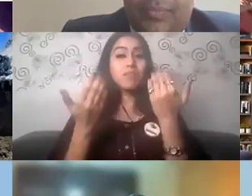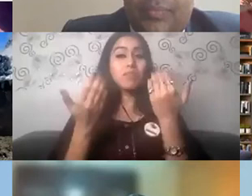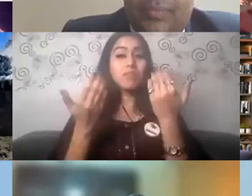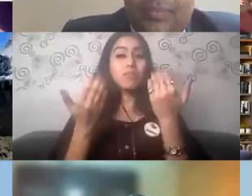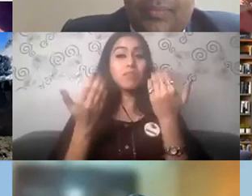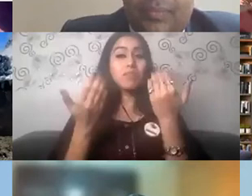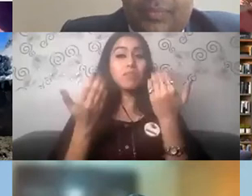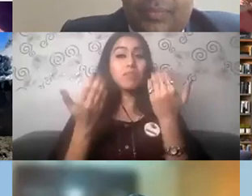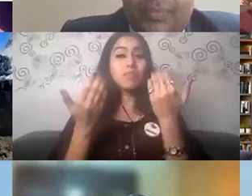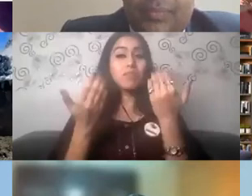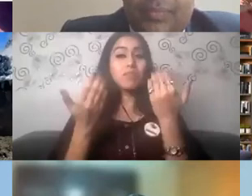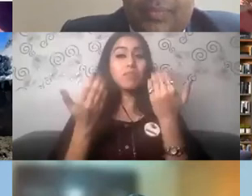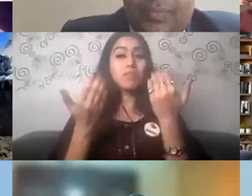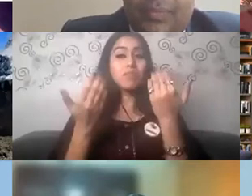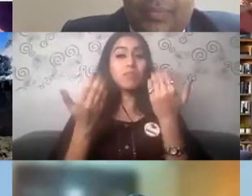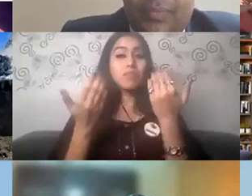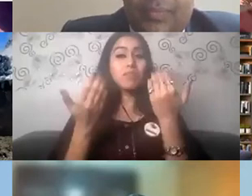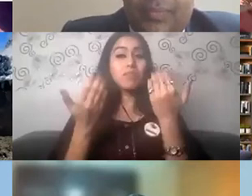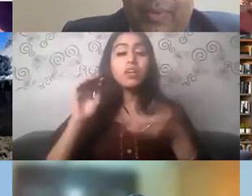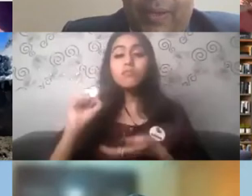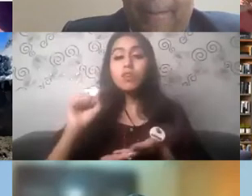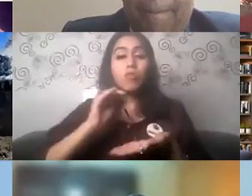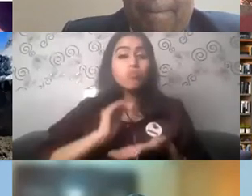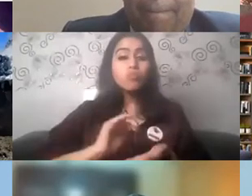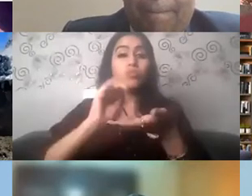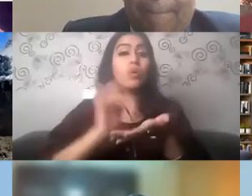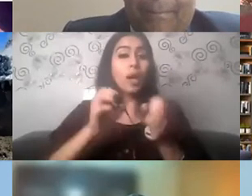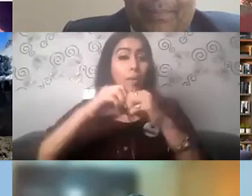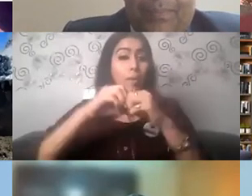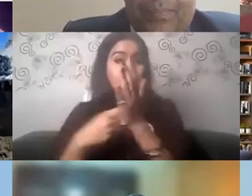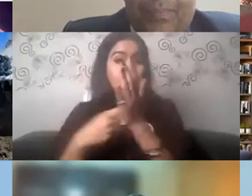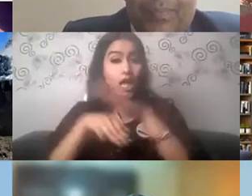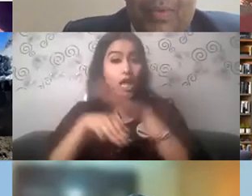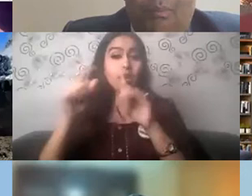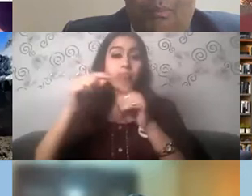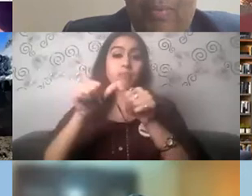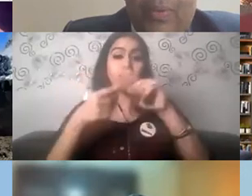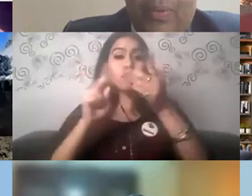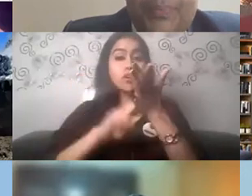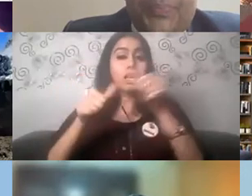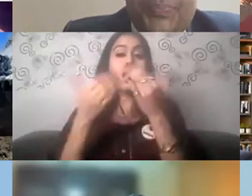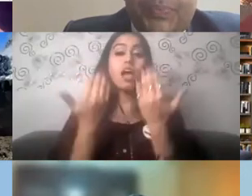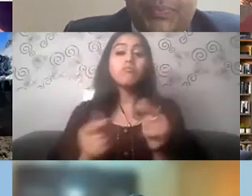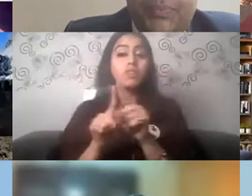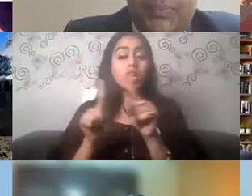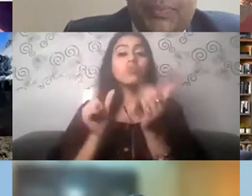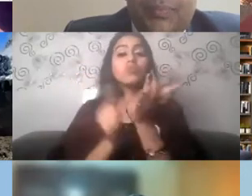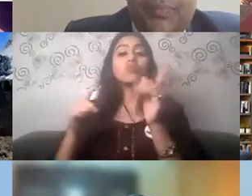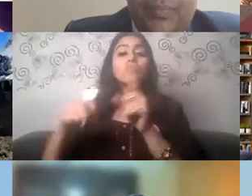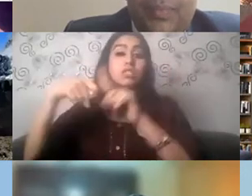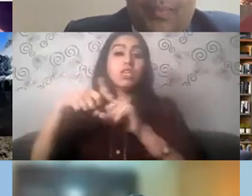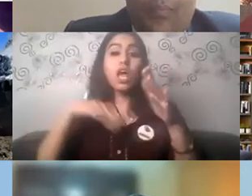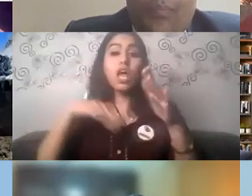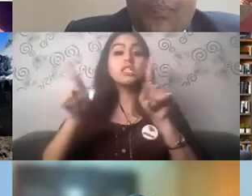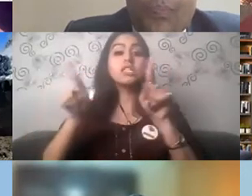himself. Mr. Majumdar, he was born in Patna, but now lives in the UK. He's a British citizen and is a Marine Chief Engineer